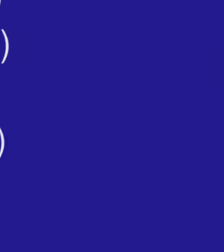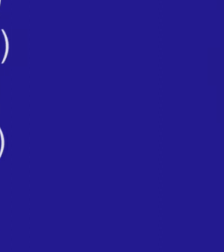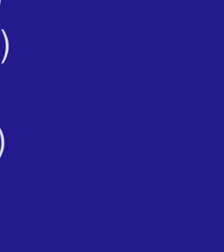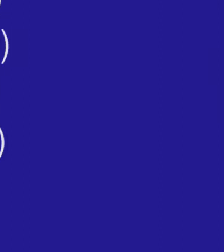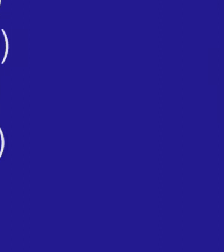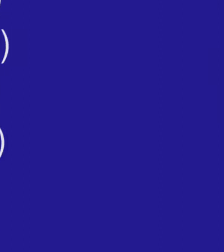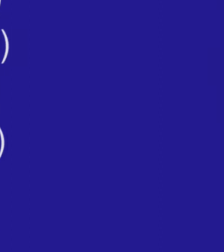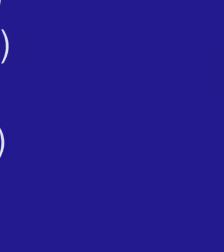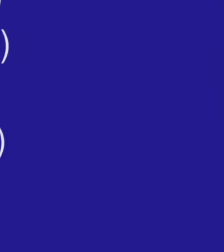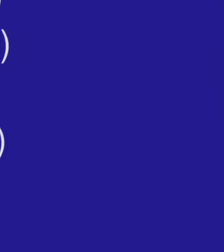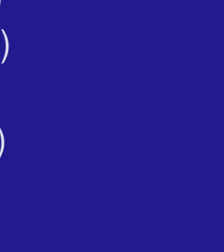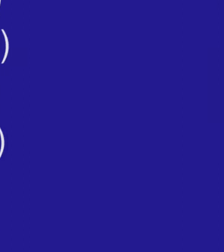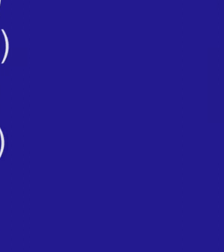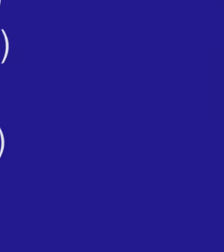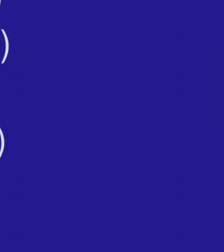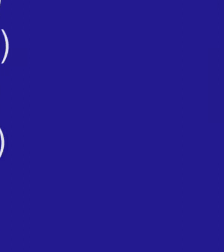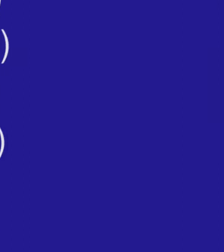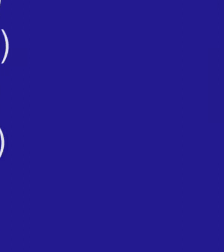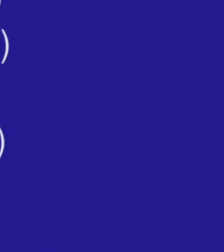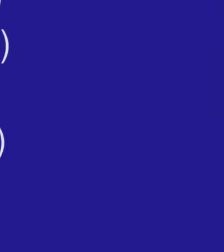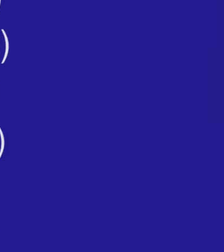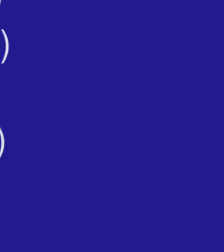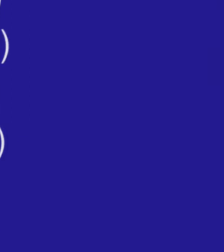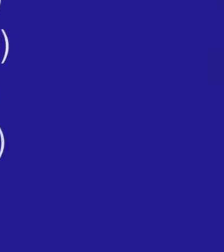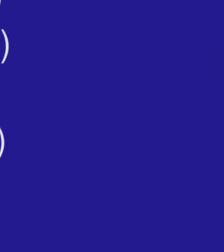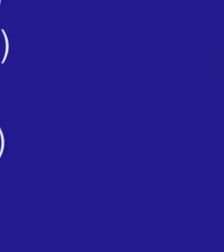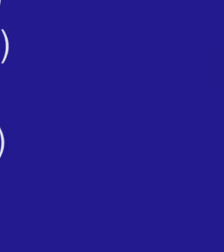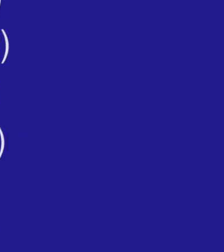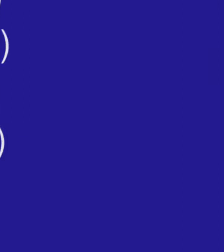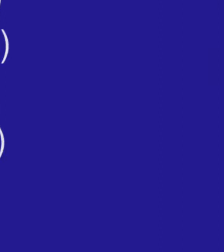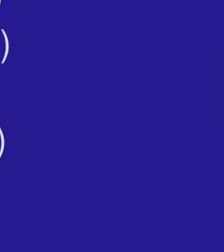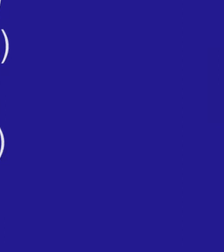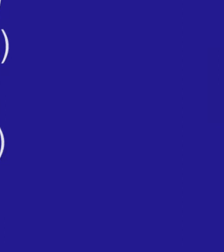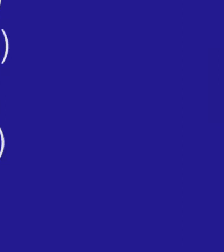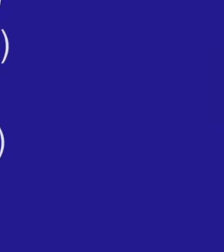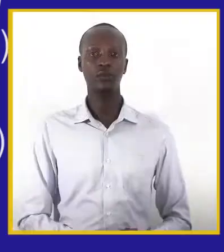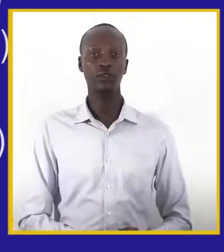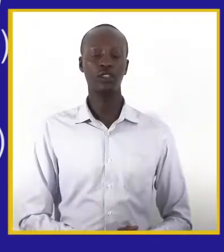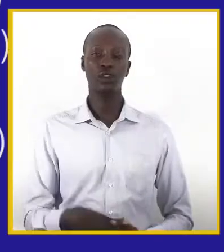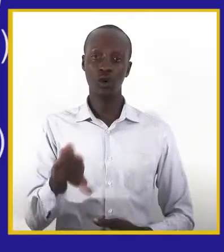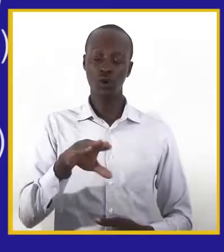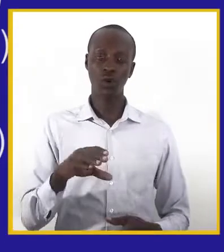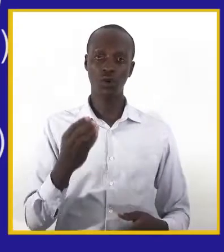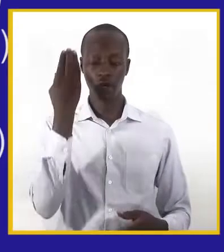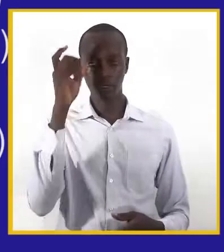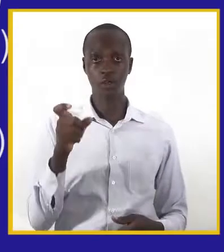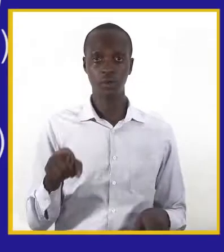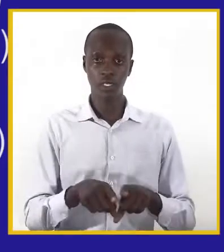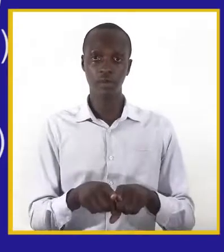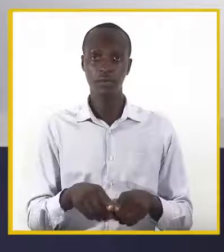Alexander Moyo, aged 39, Japhet Tembo and Chipo Mukucha, both aged 25, have since been referred to